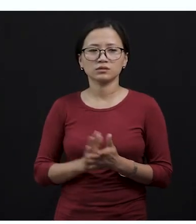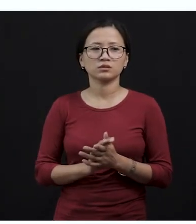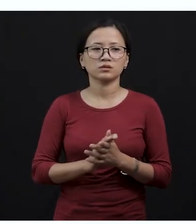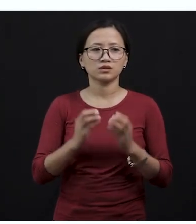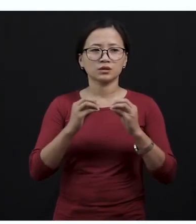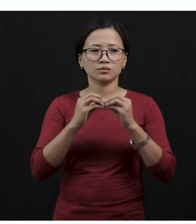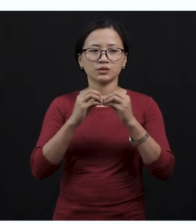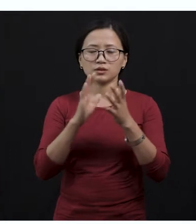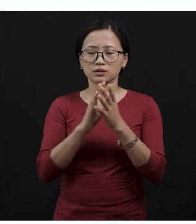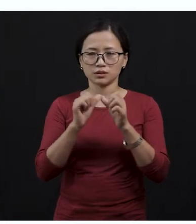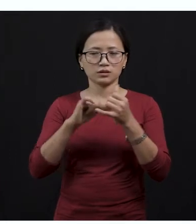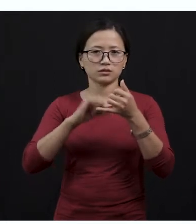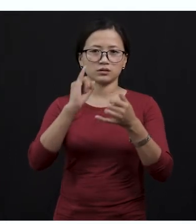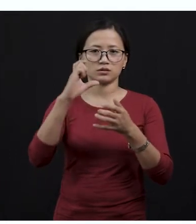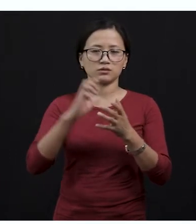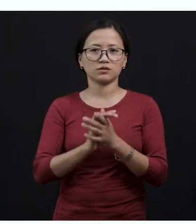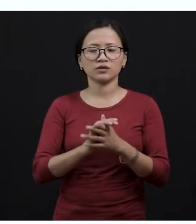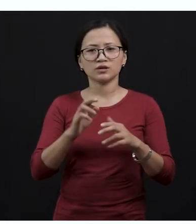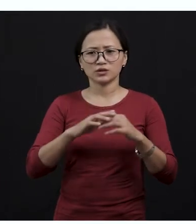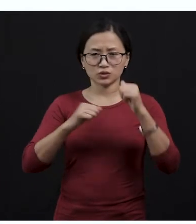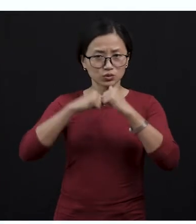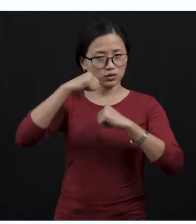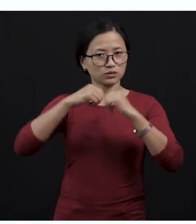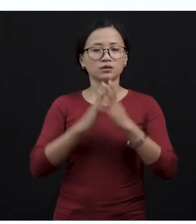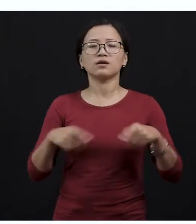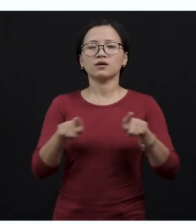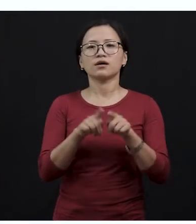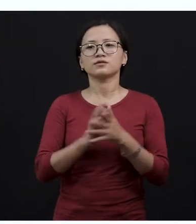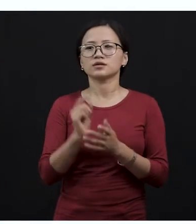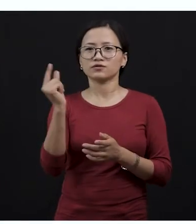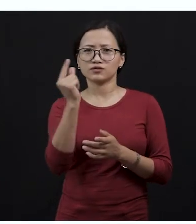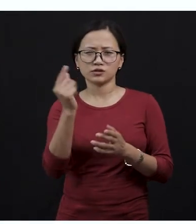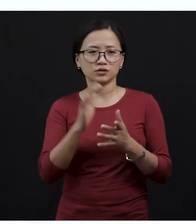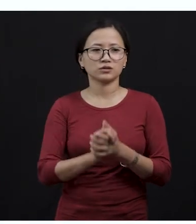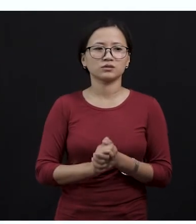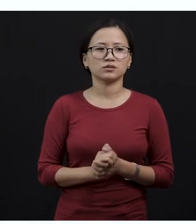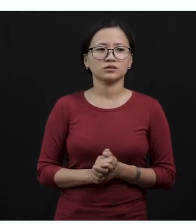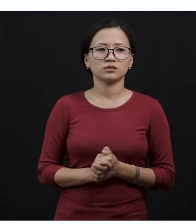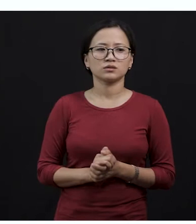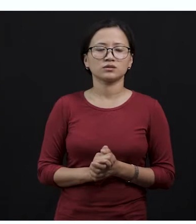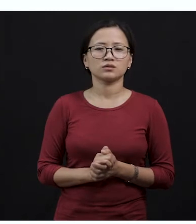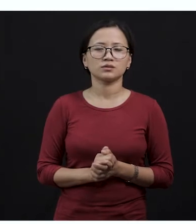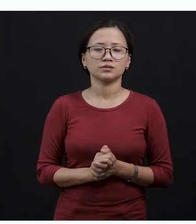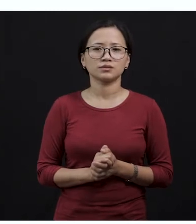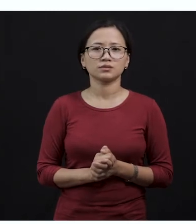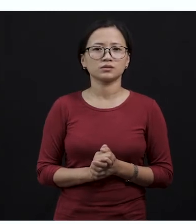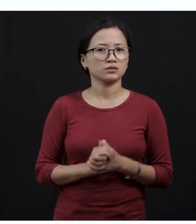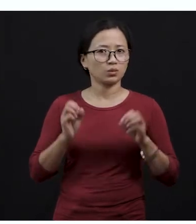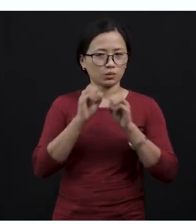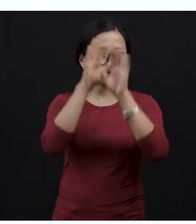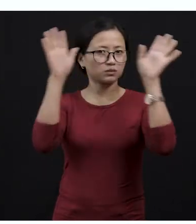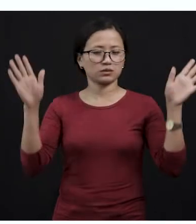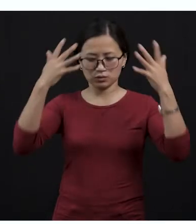basic structural and functional units. Isn't it amazing? Amazing, isn't it? Our